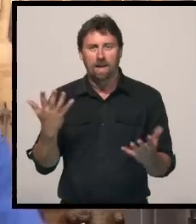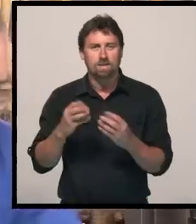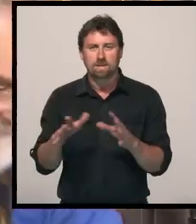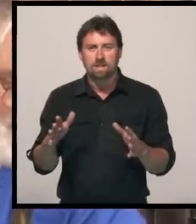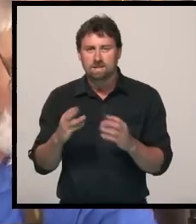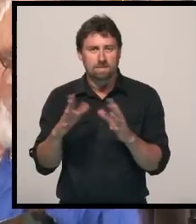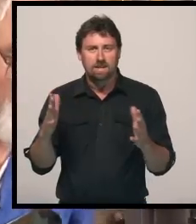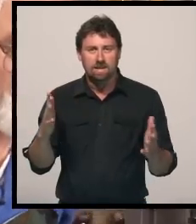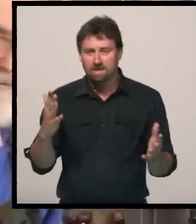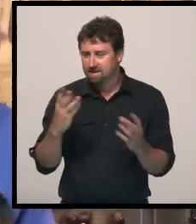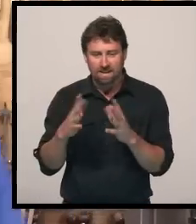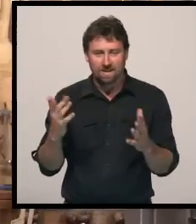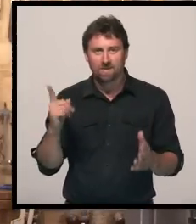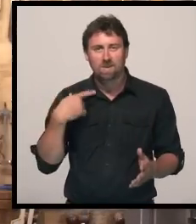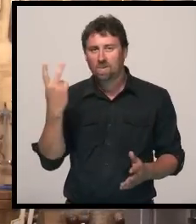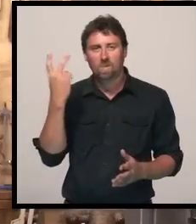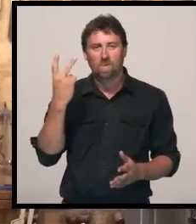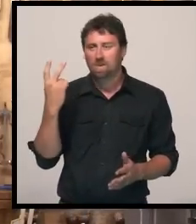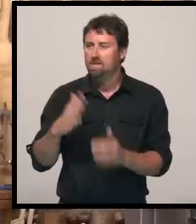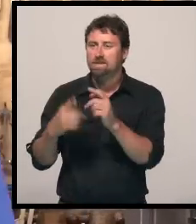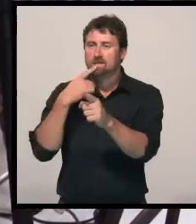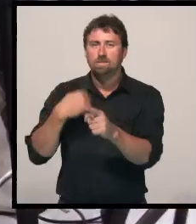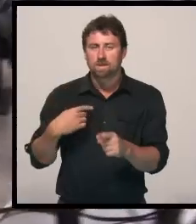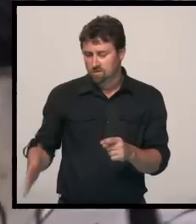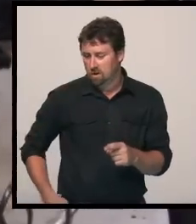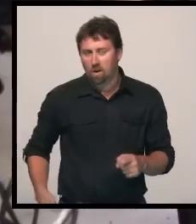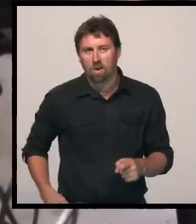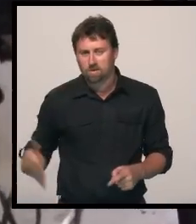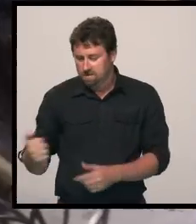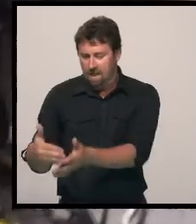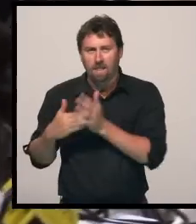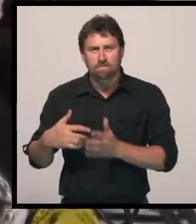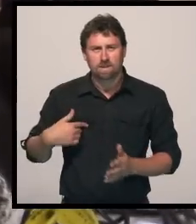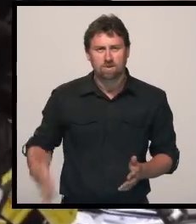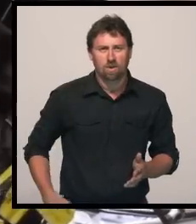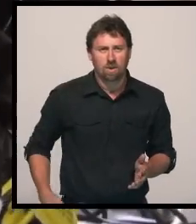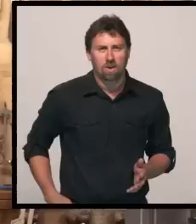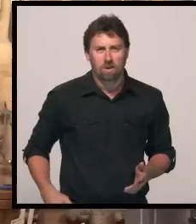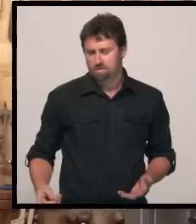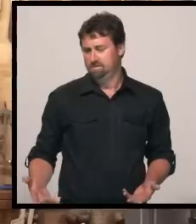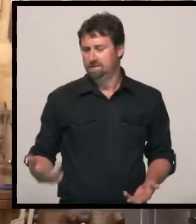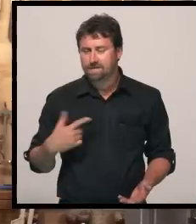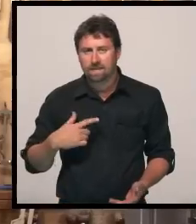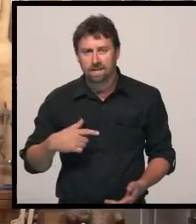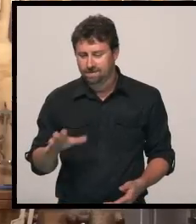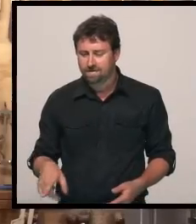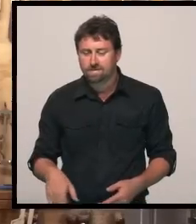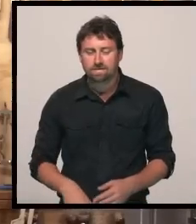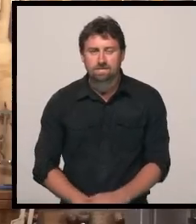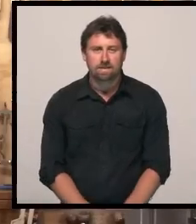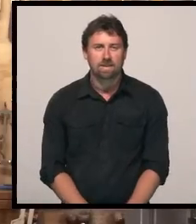which I've hidden. Why didn't you tell me where it was, Bob? You meant to be my assistant. Then sand these nice and